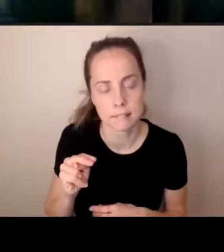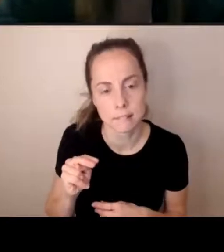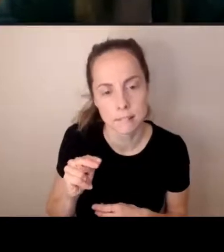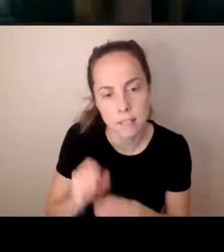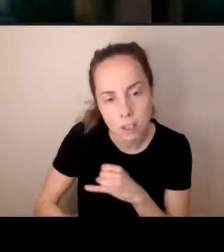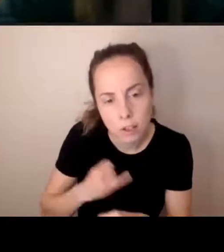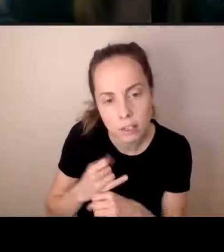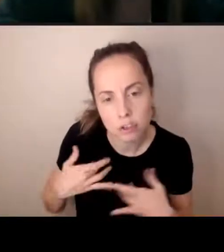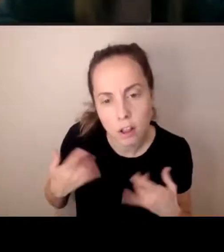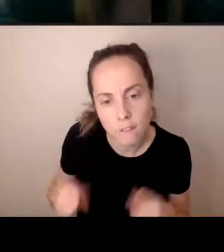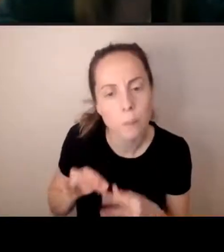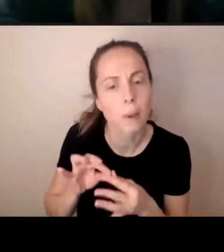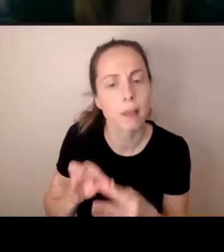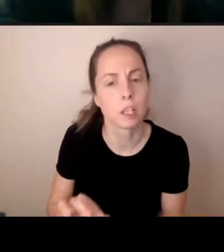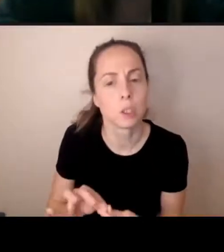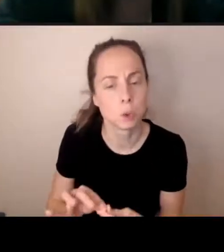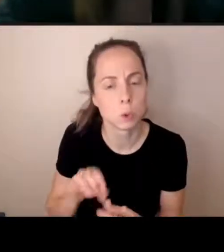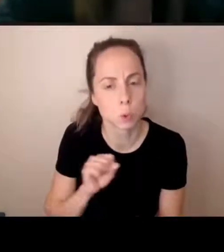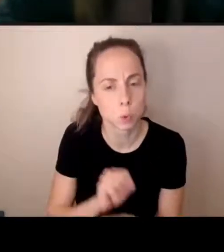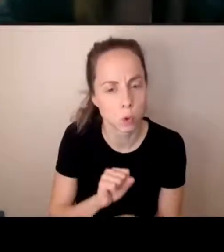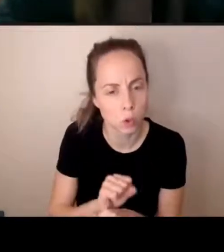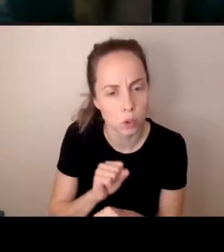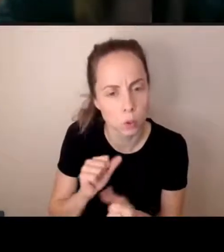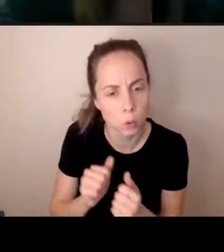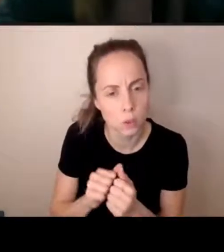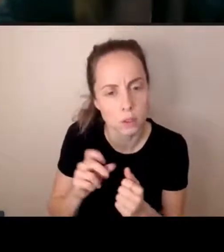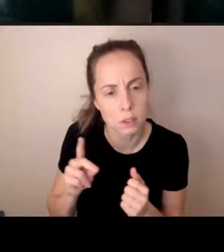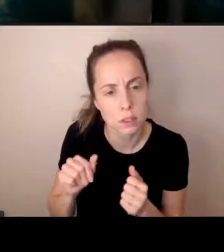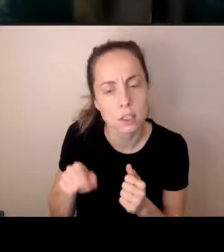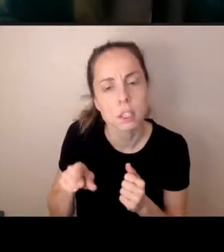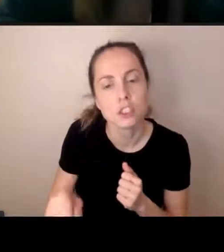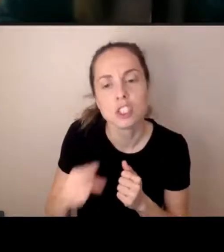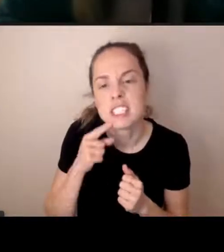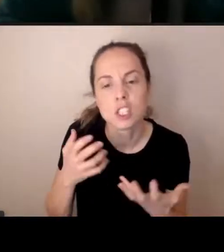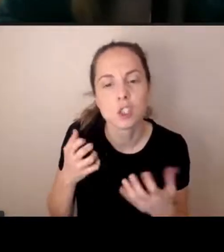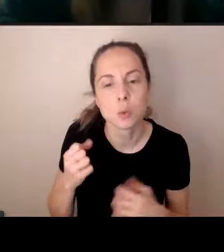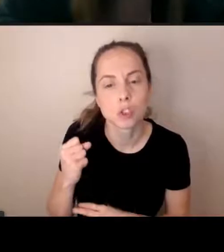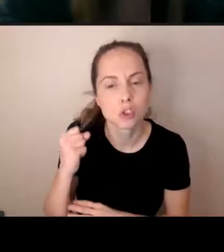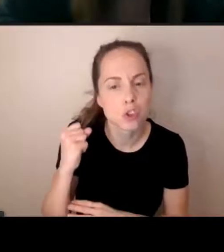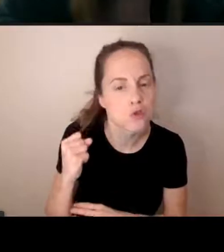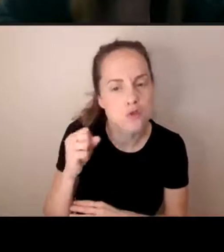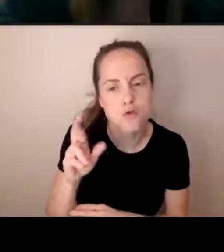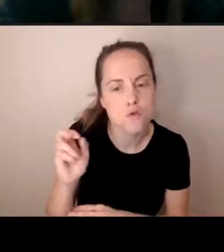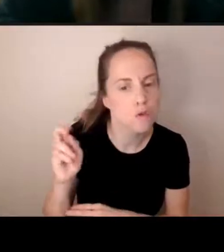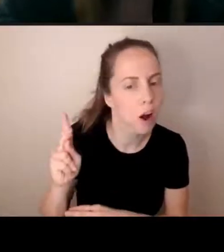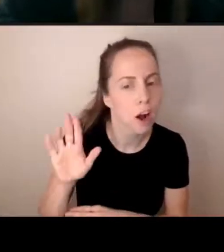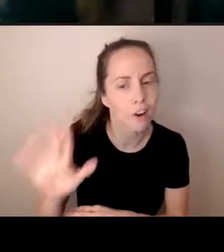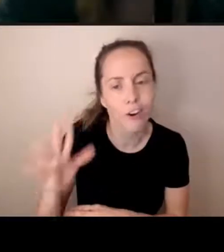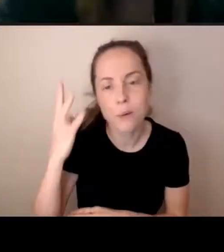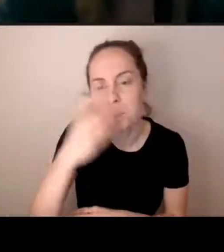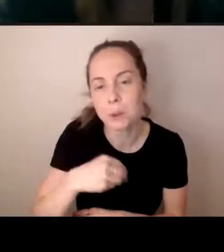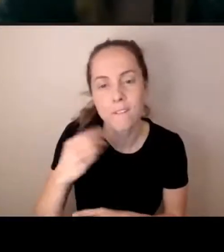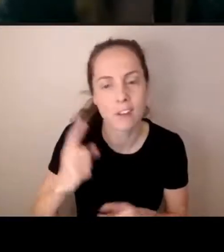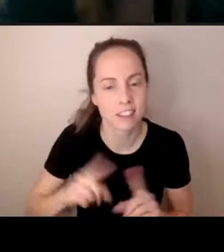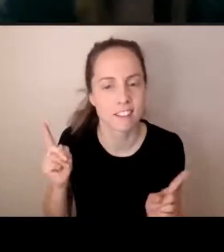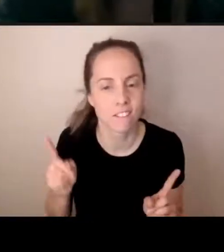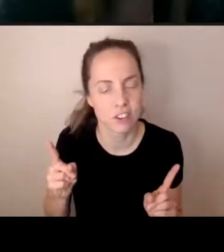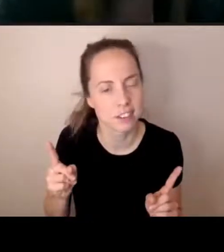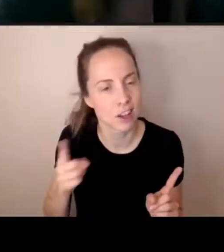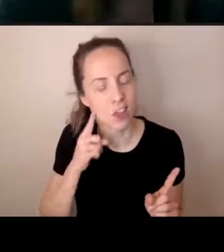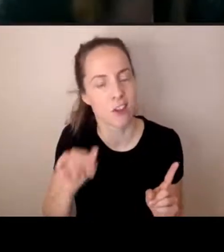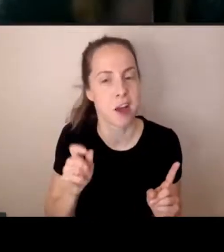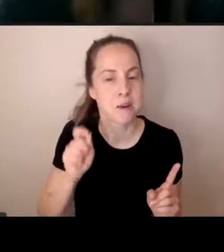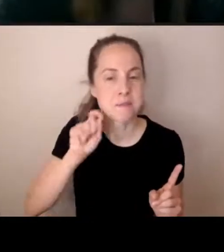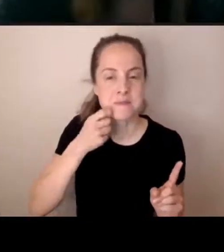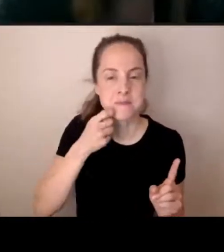said that she wants to rock her beautiful difference. And I just thought that was a great way to